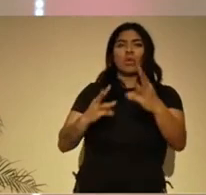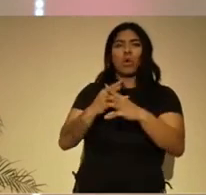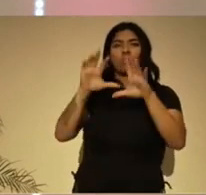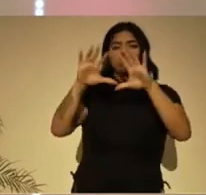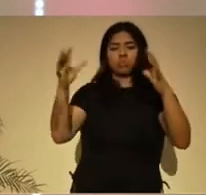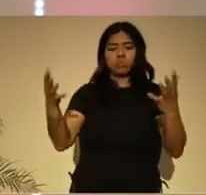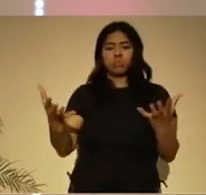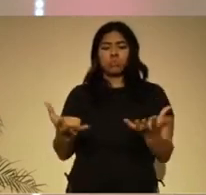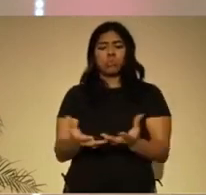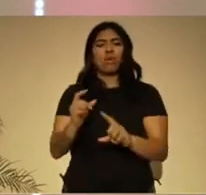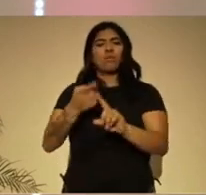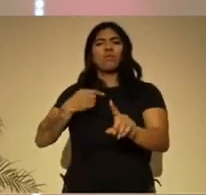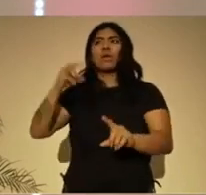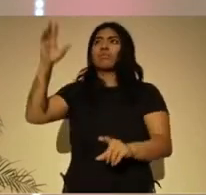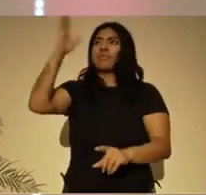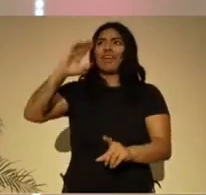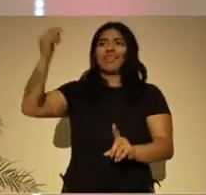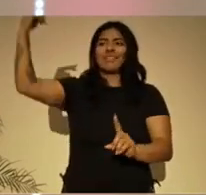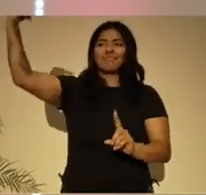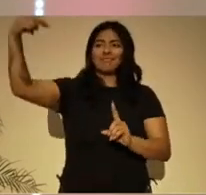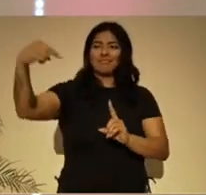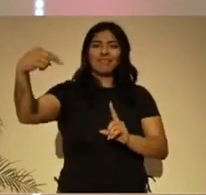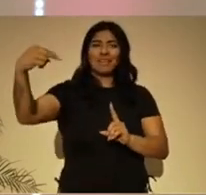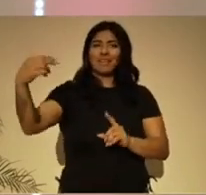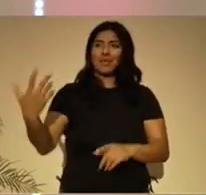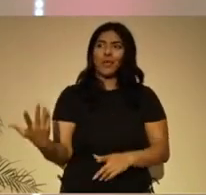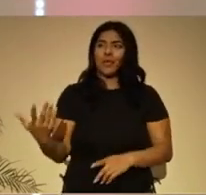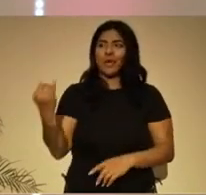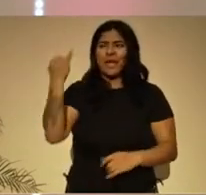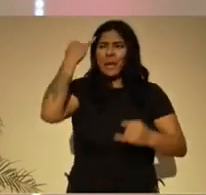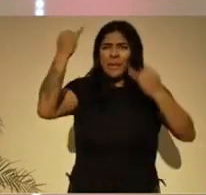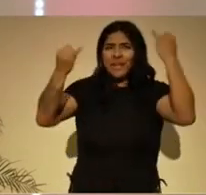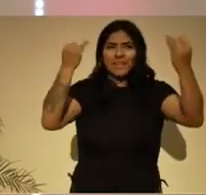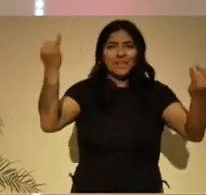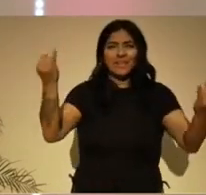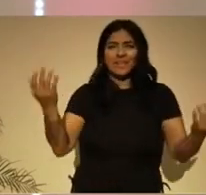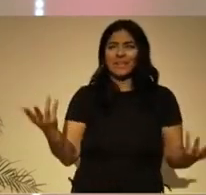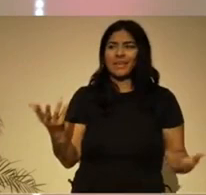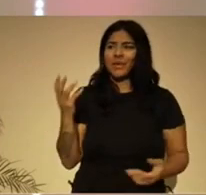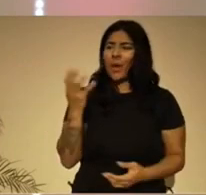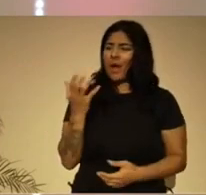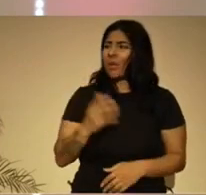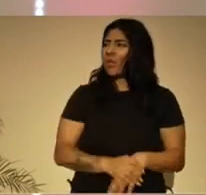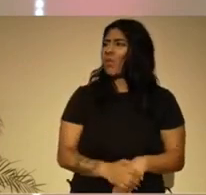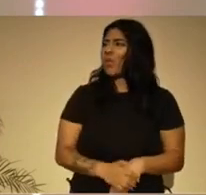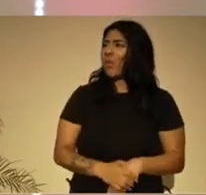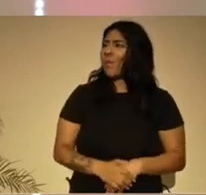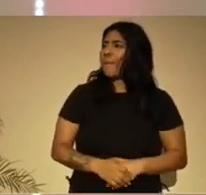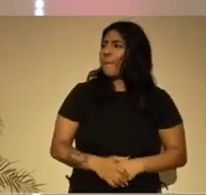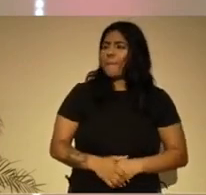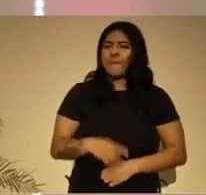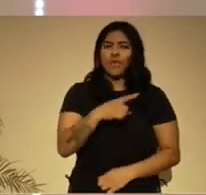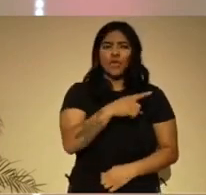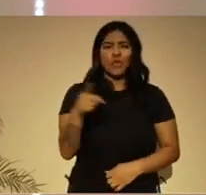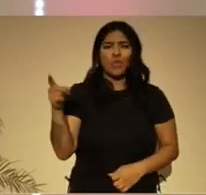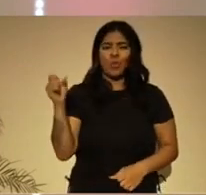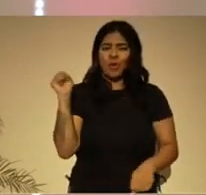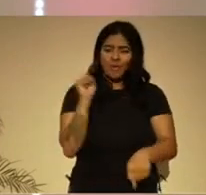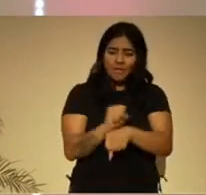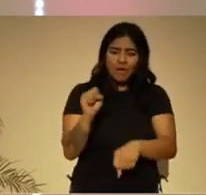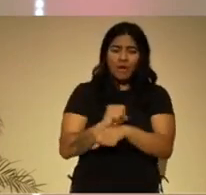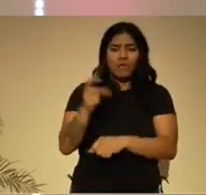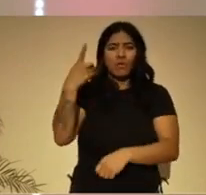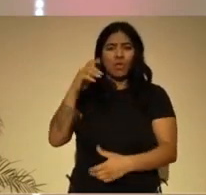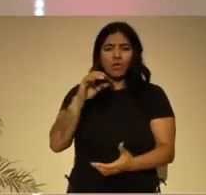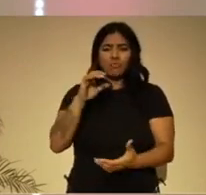viewed everything in your life from God's perspective and not yours. You would fight for your marriage